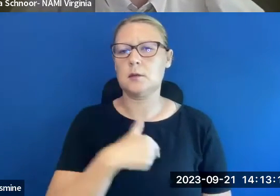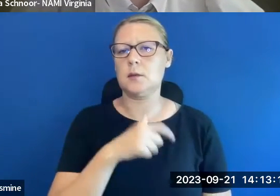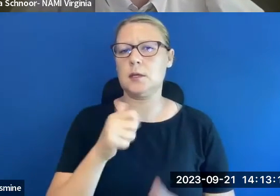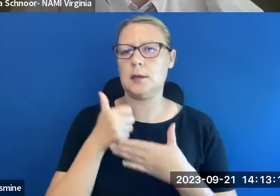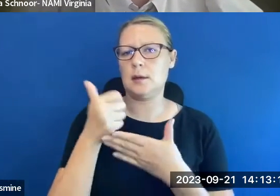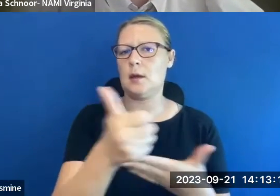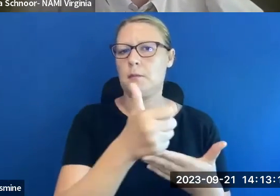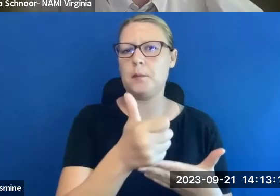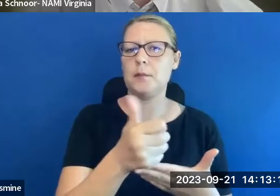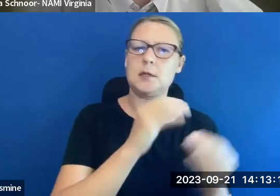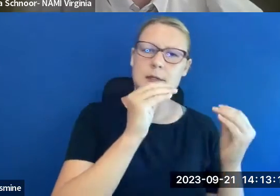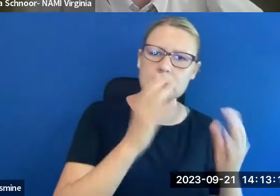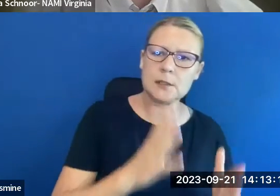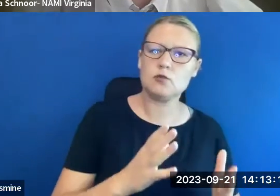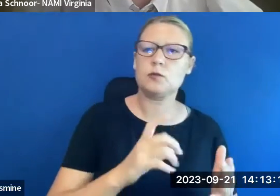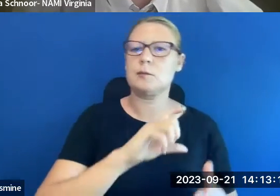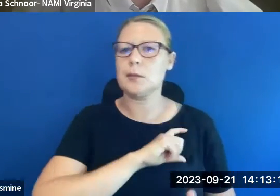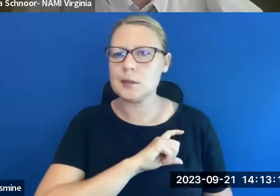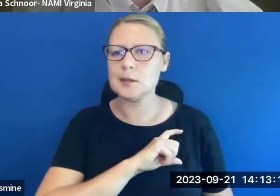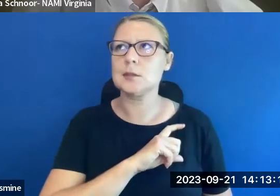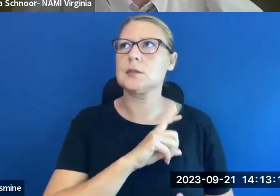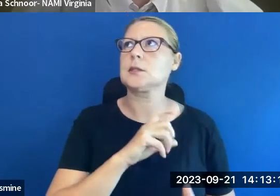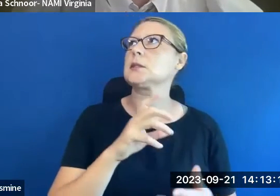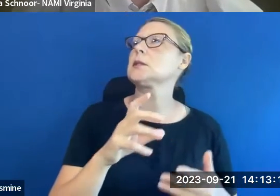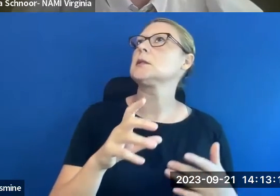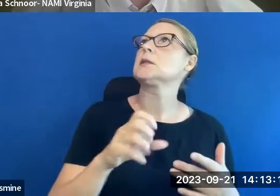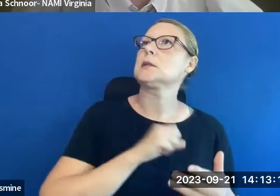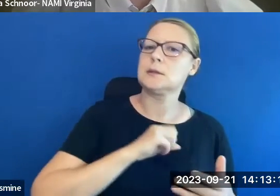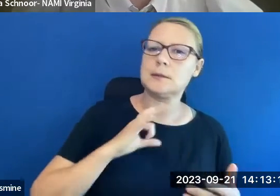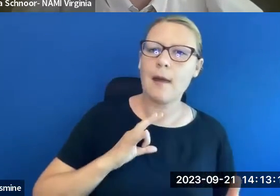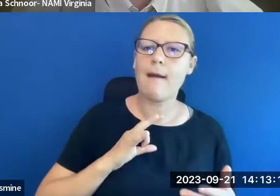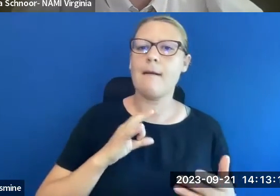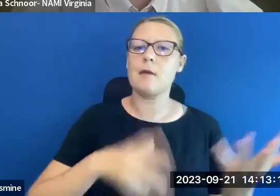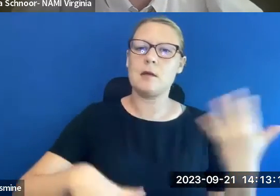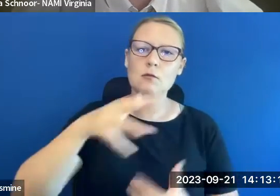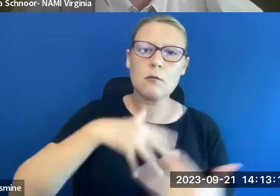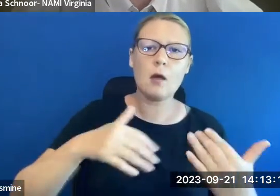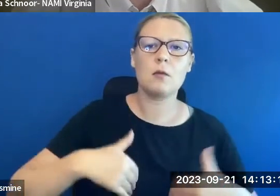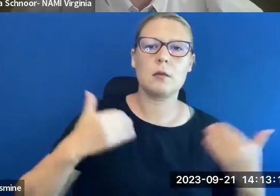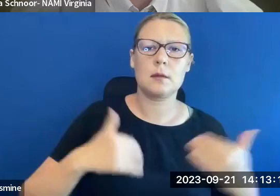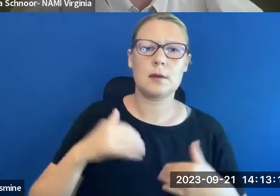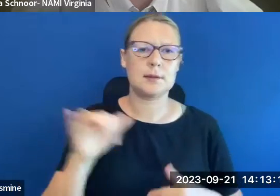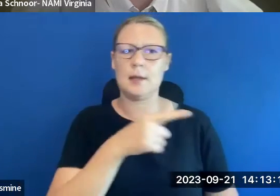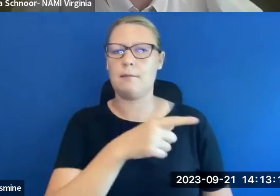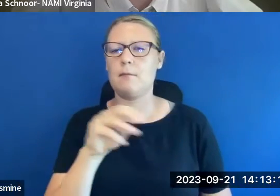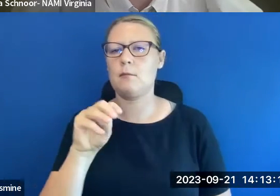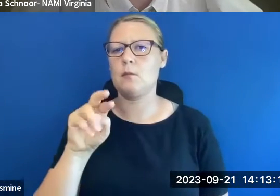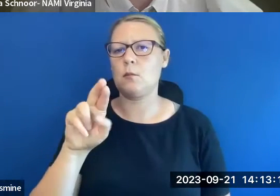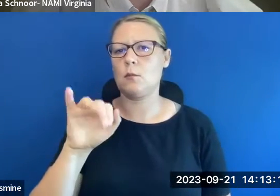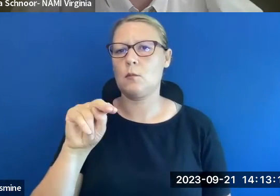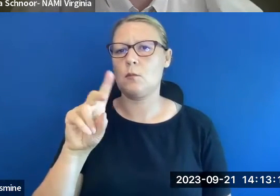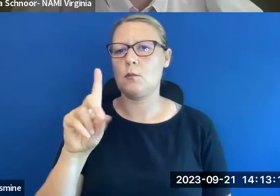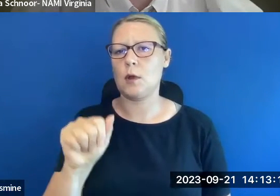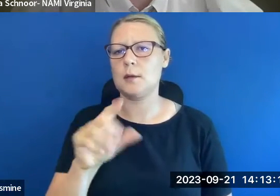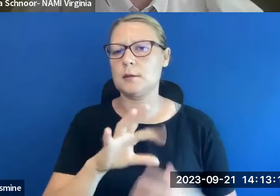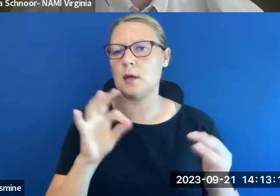those providers, the teachers, the police, to, going back to what Miranda said earlier, is to be mindful of their